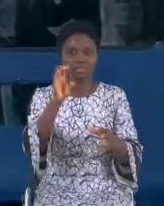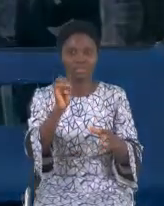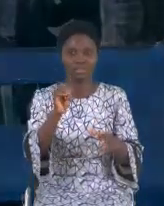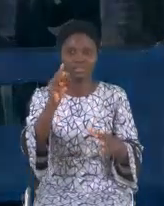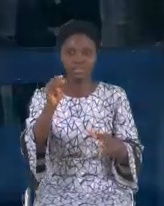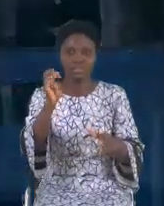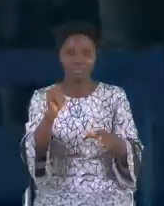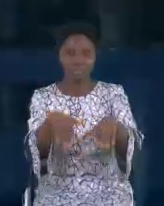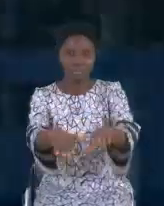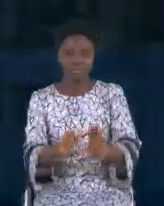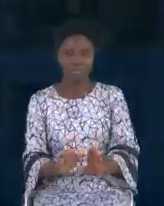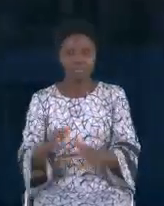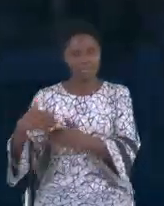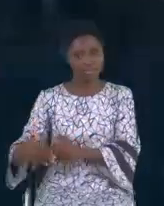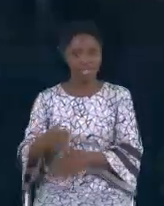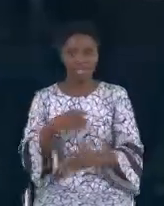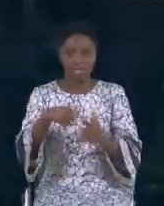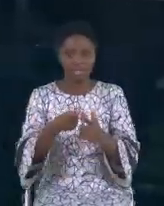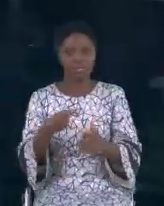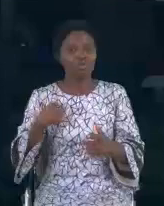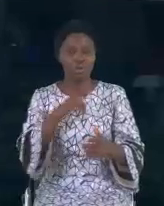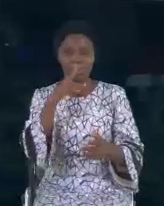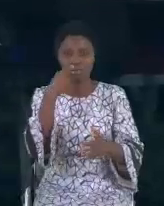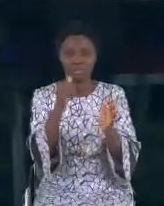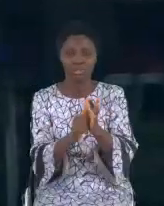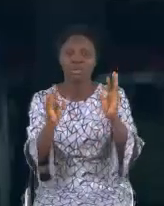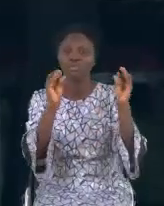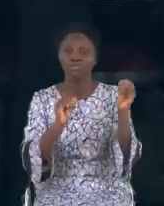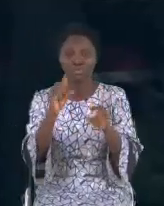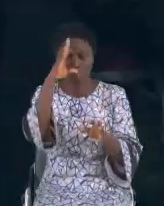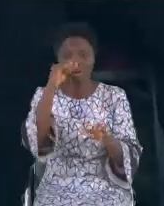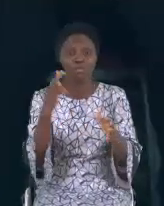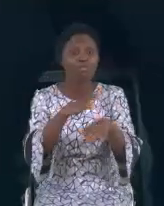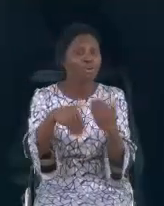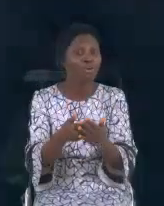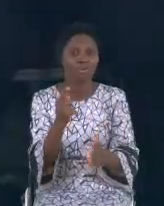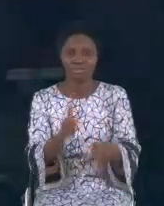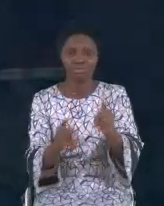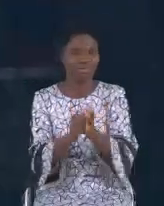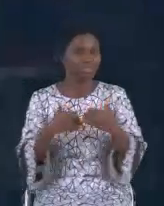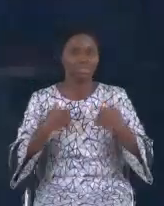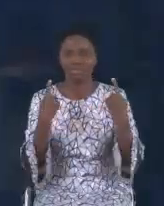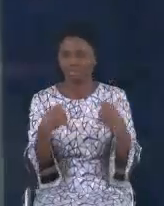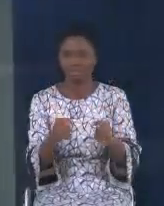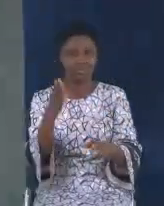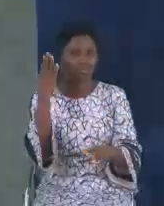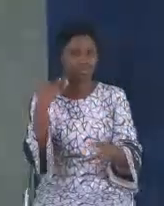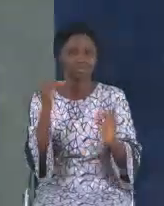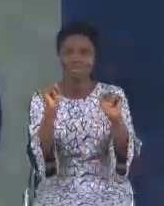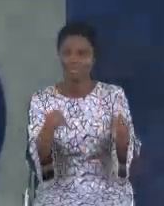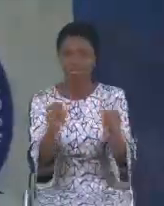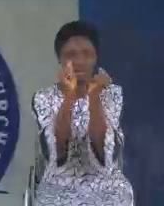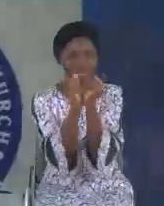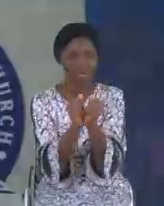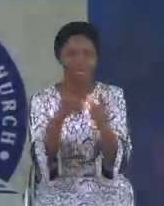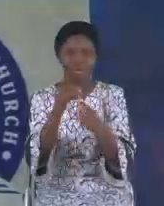told, no man of all the people that tried could tame him, change